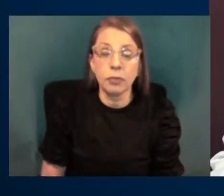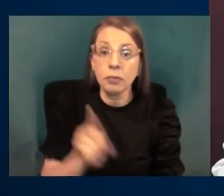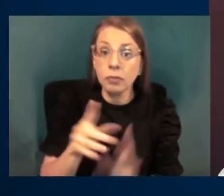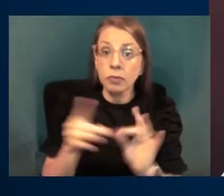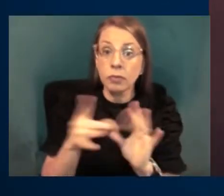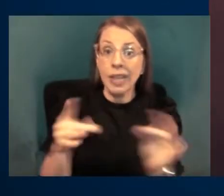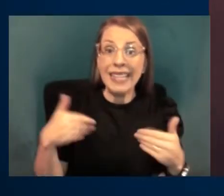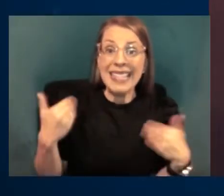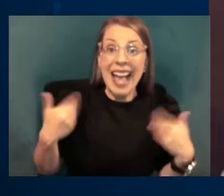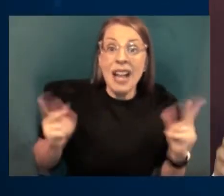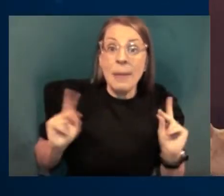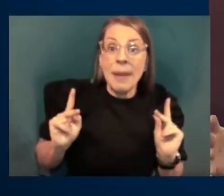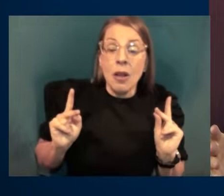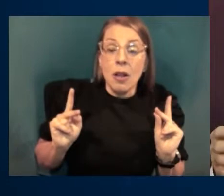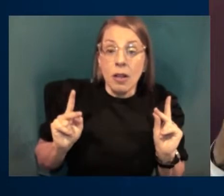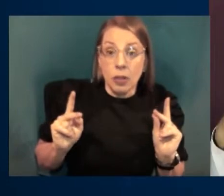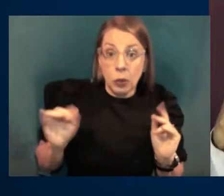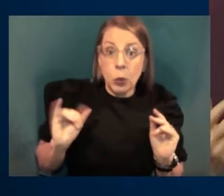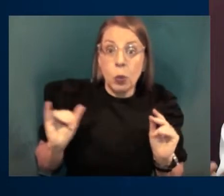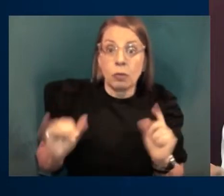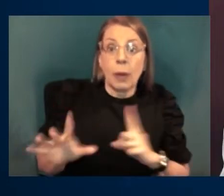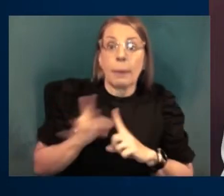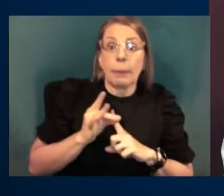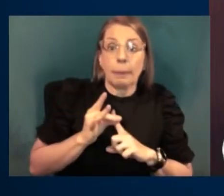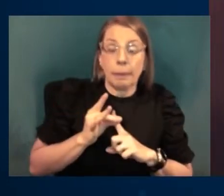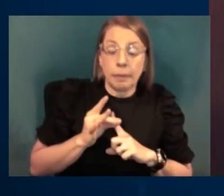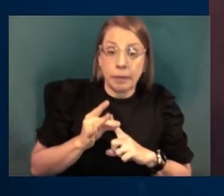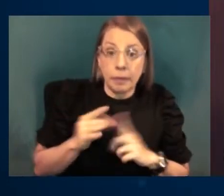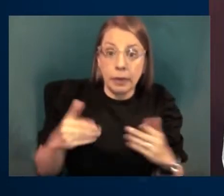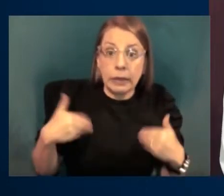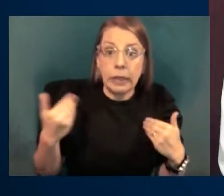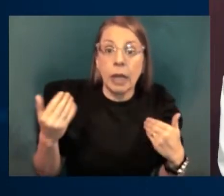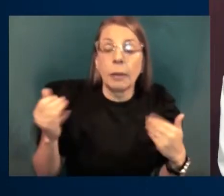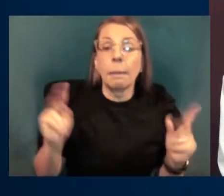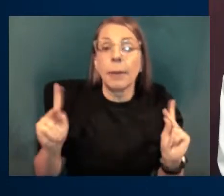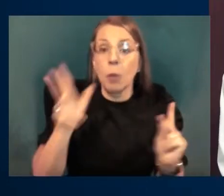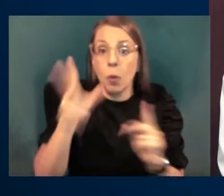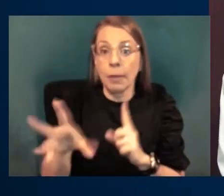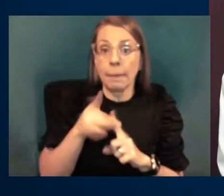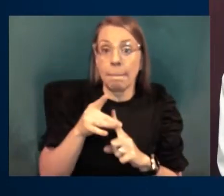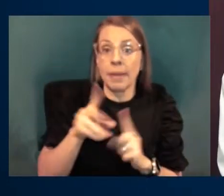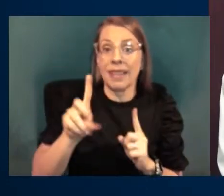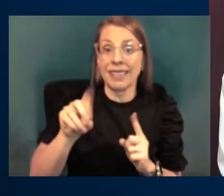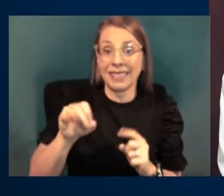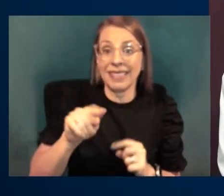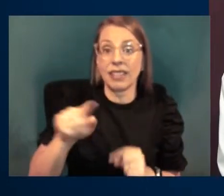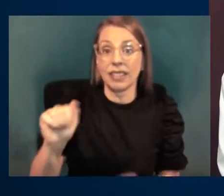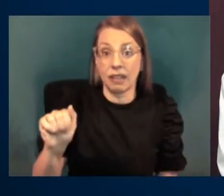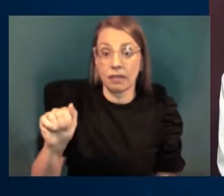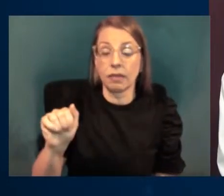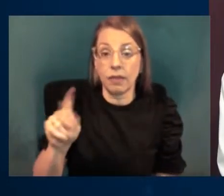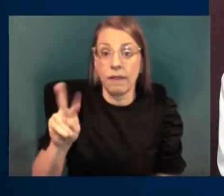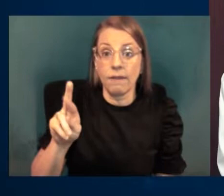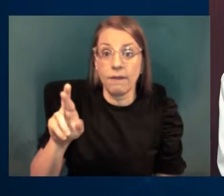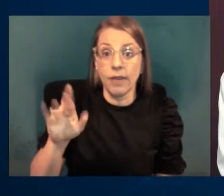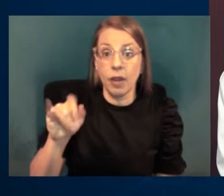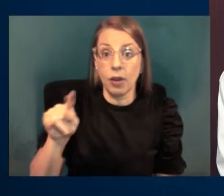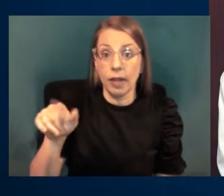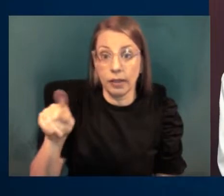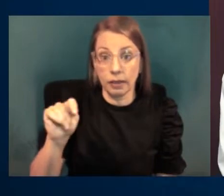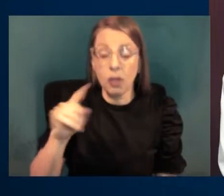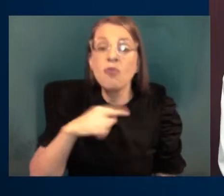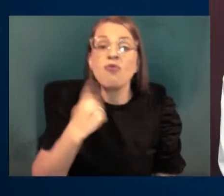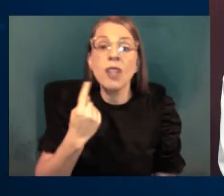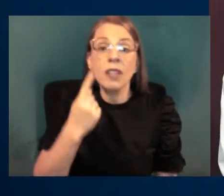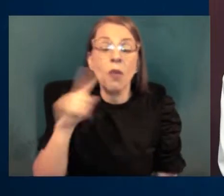into younger folks too. All these kids are going to be getting Delta variant. And so I think the risk is especially to those unvaccinated.